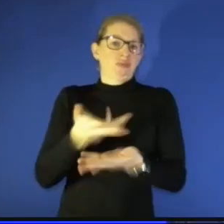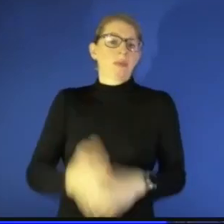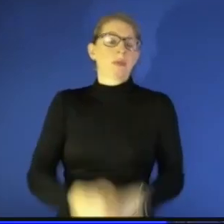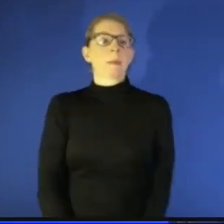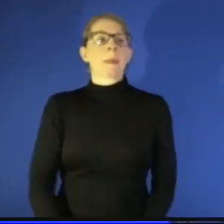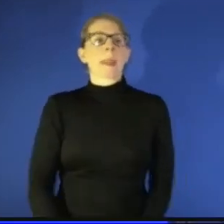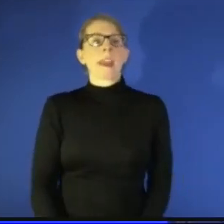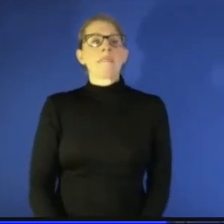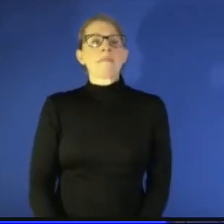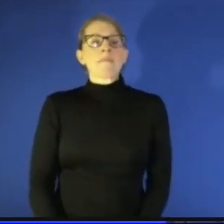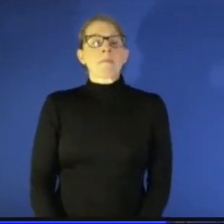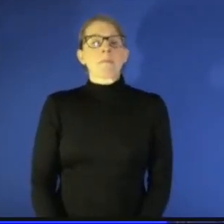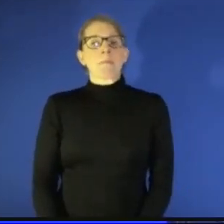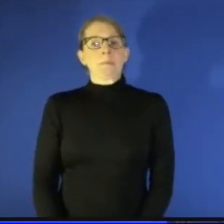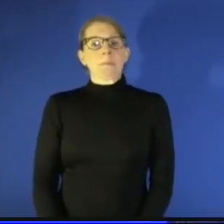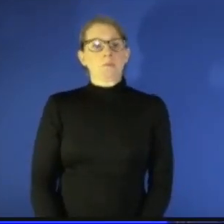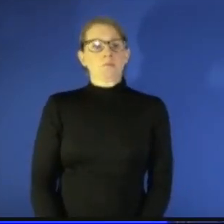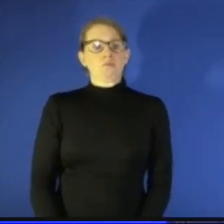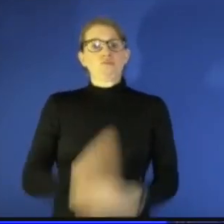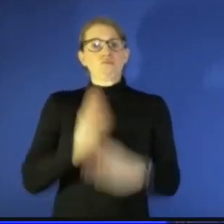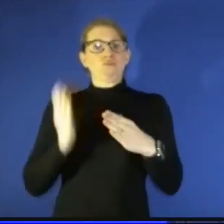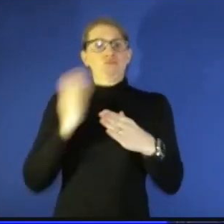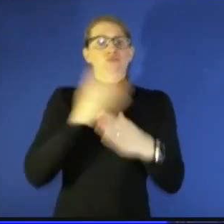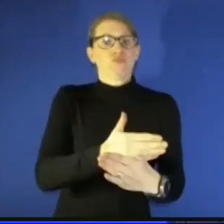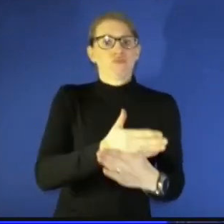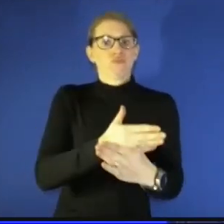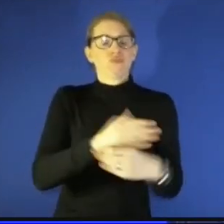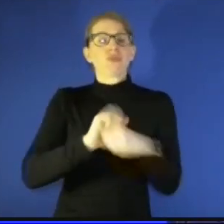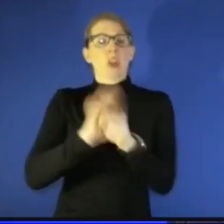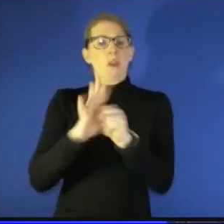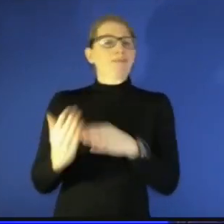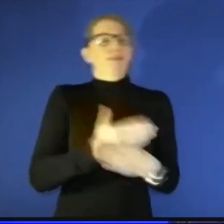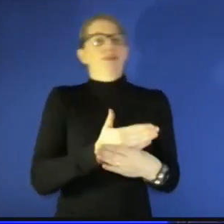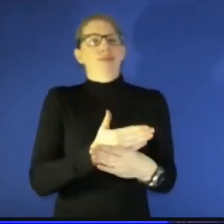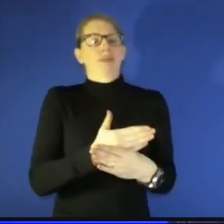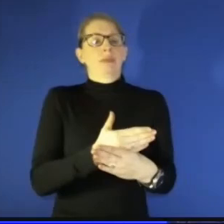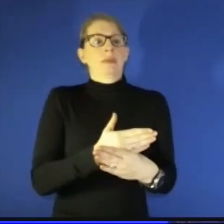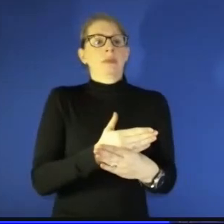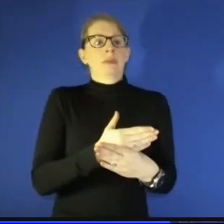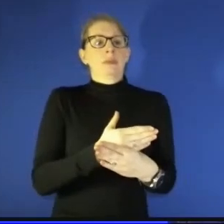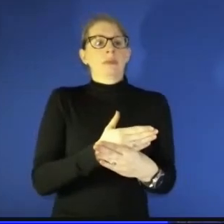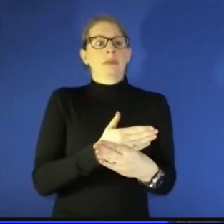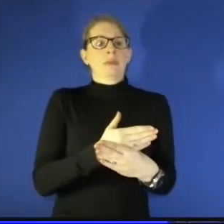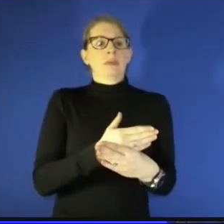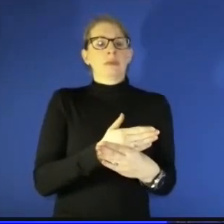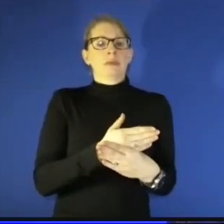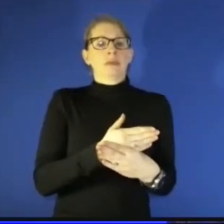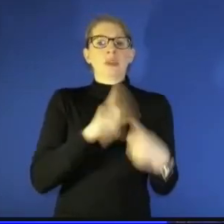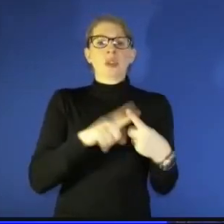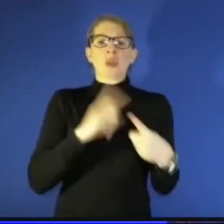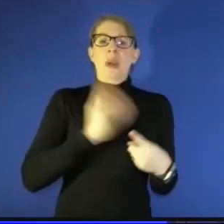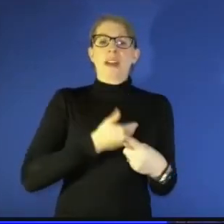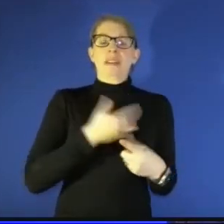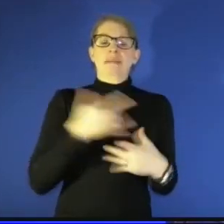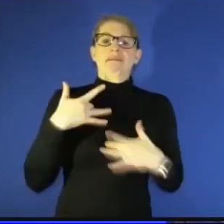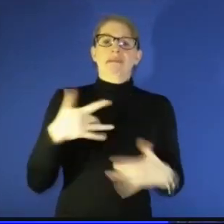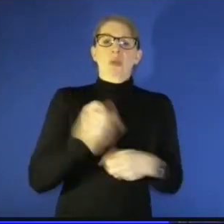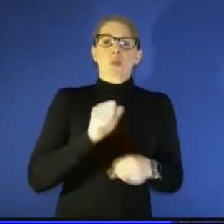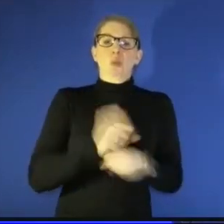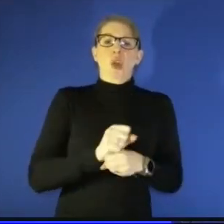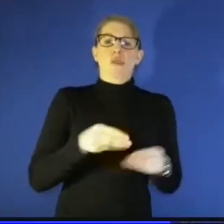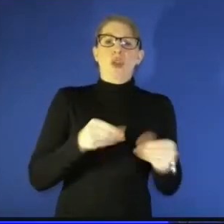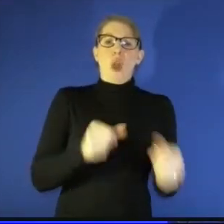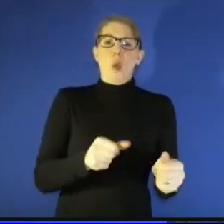It's been highly disruptive to our typical workflow. Many